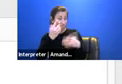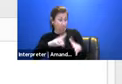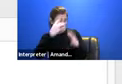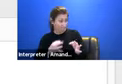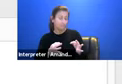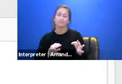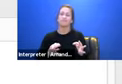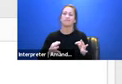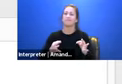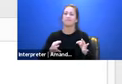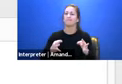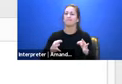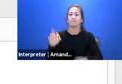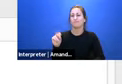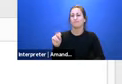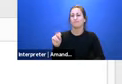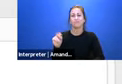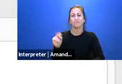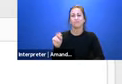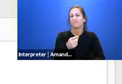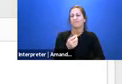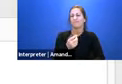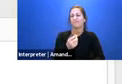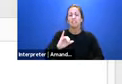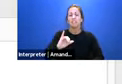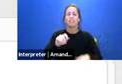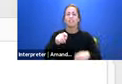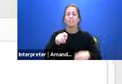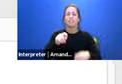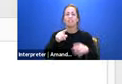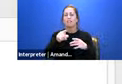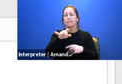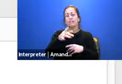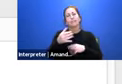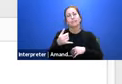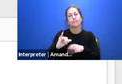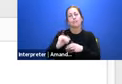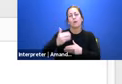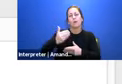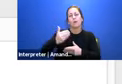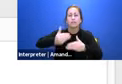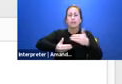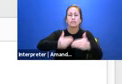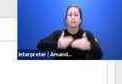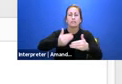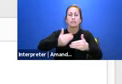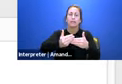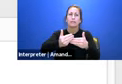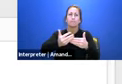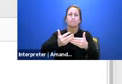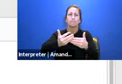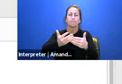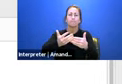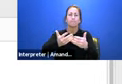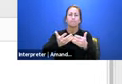No site has been identified for this campus. We are actually in the process of engaging